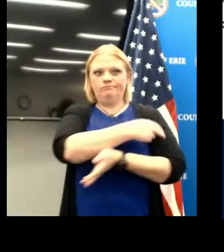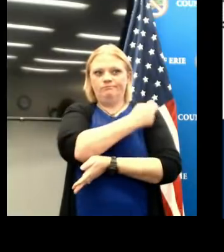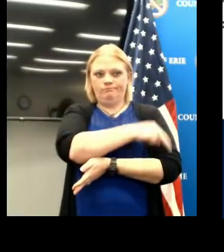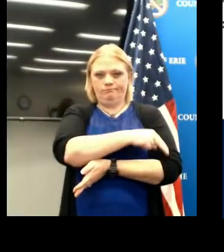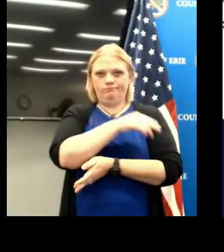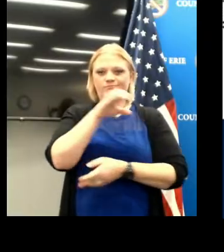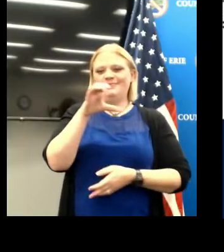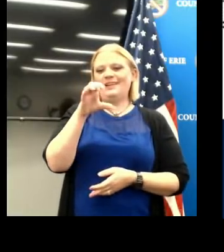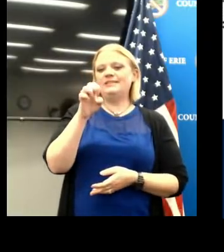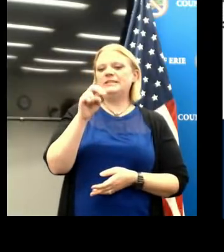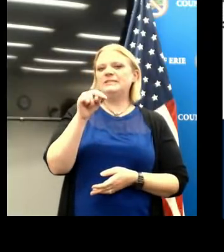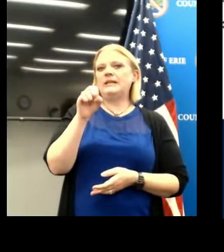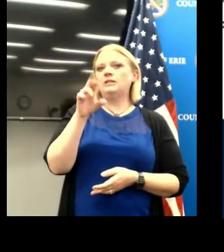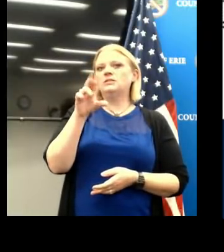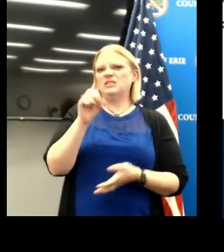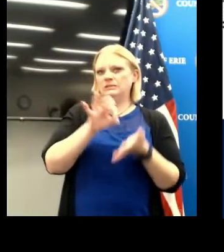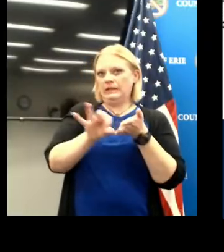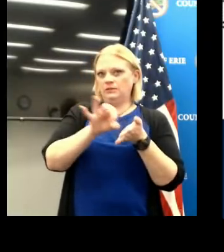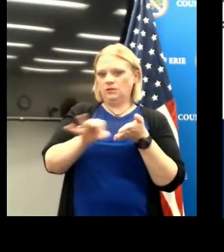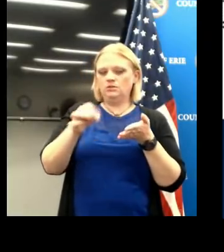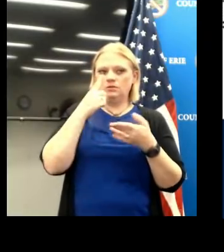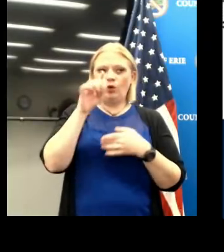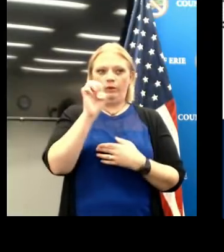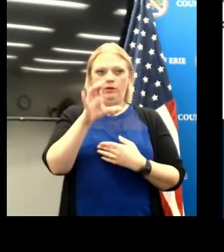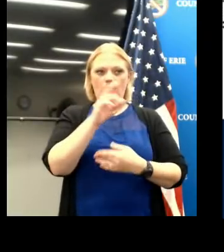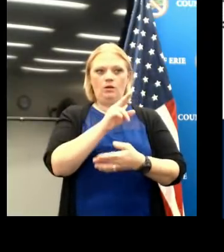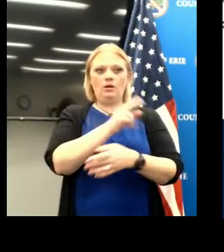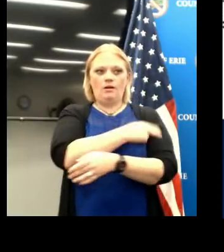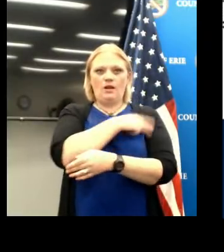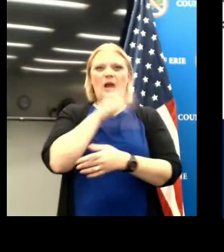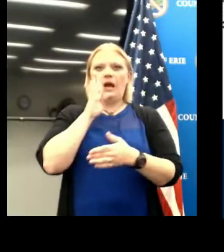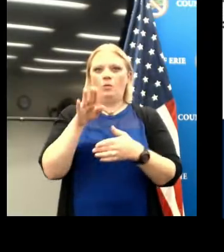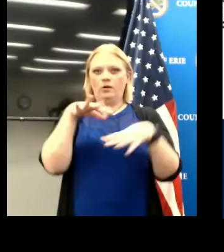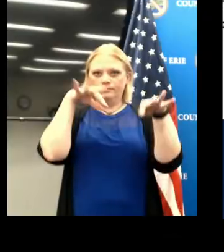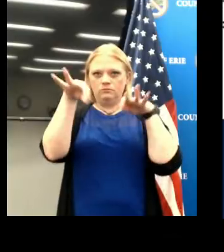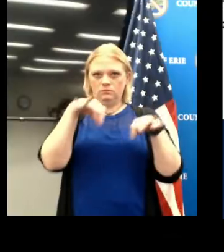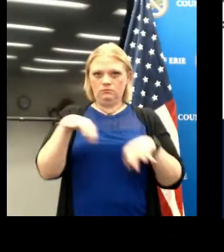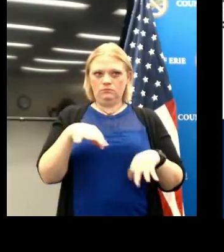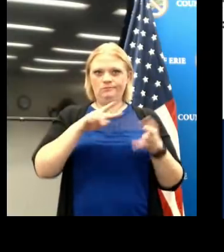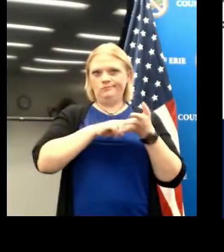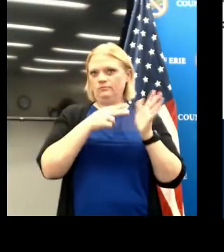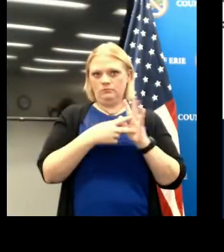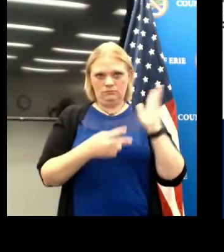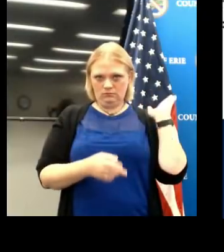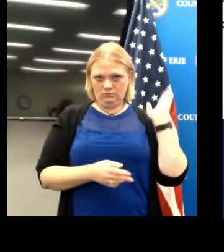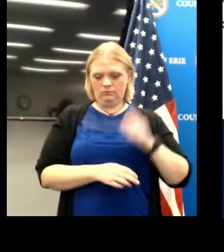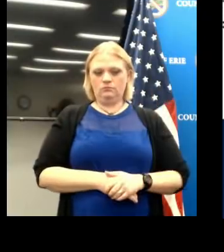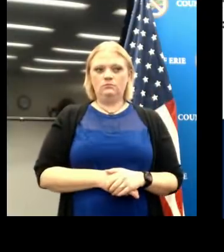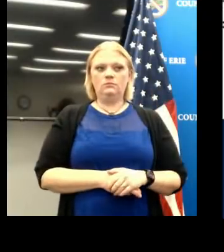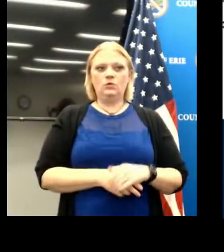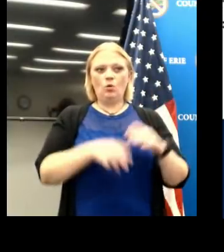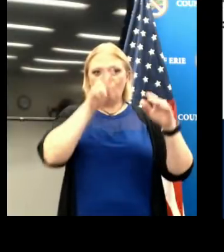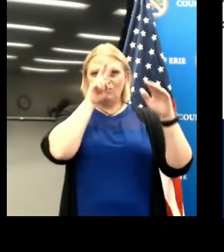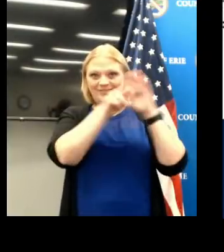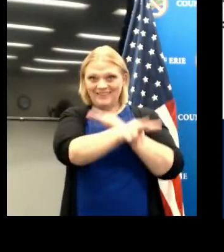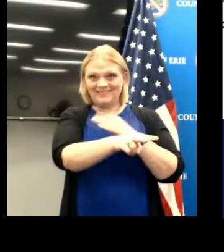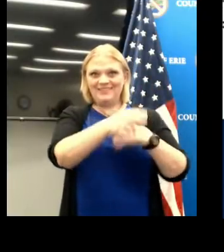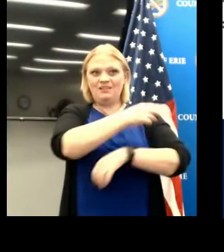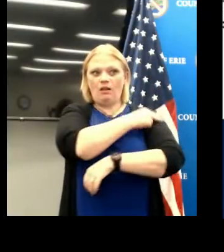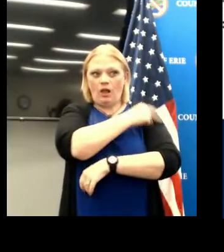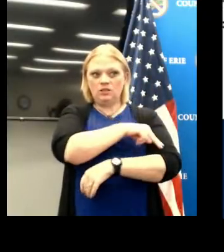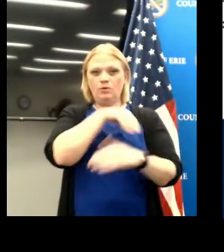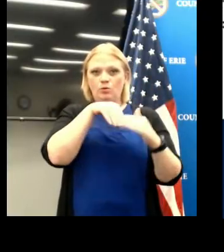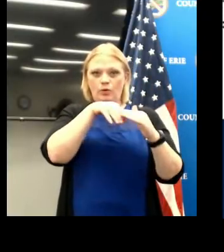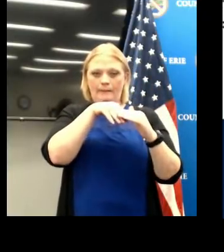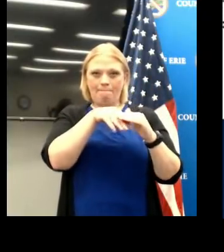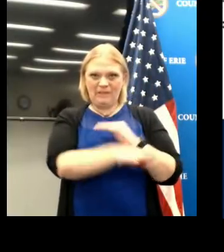hospitals. So let me walk you through what this slide means. So this is looking at the predicted hospital admissions